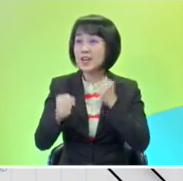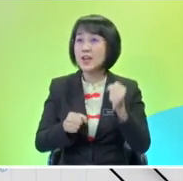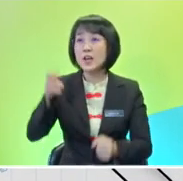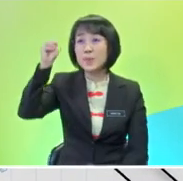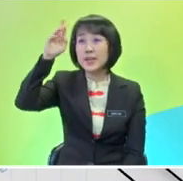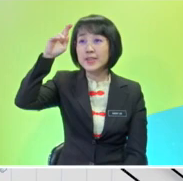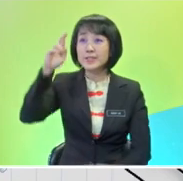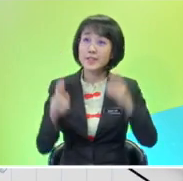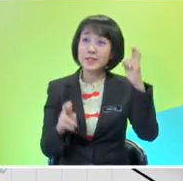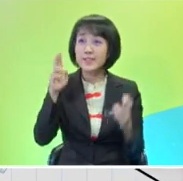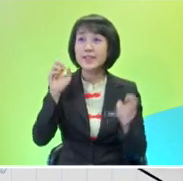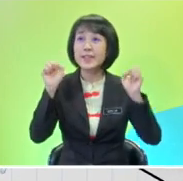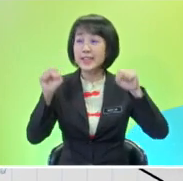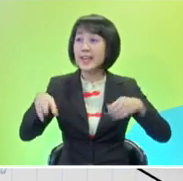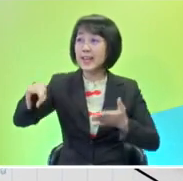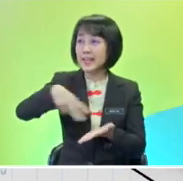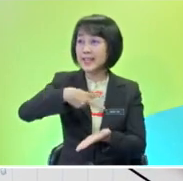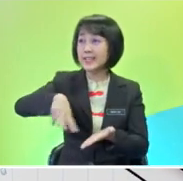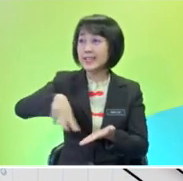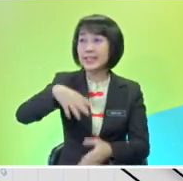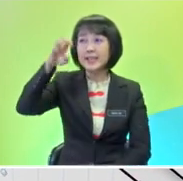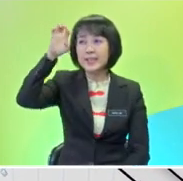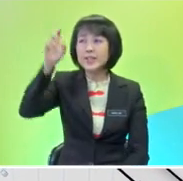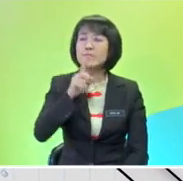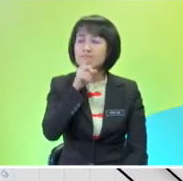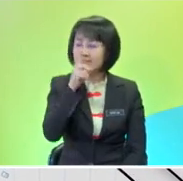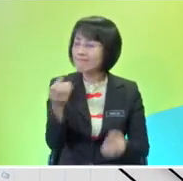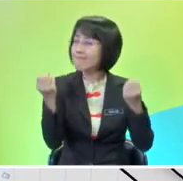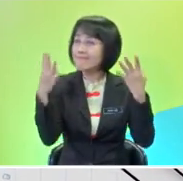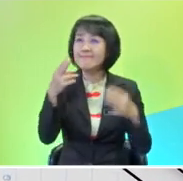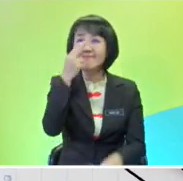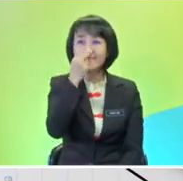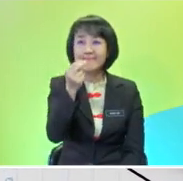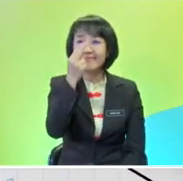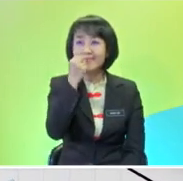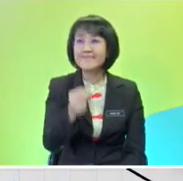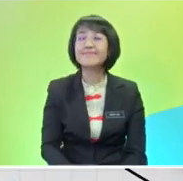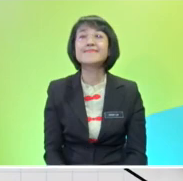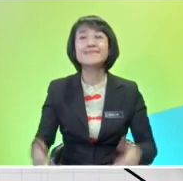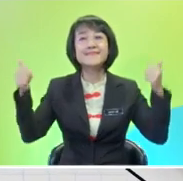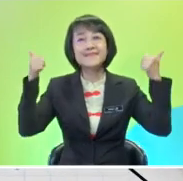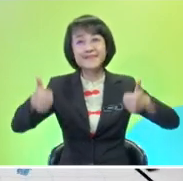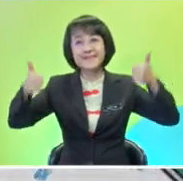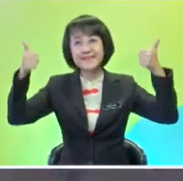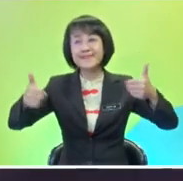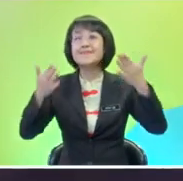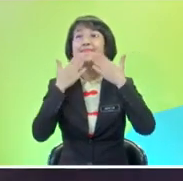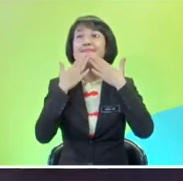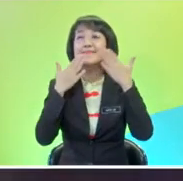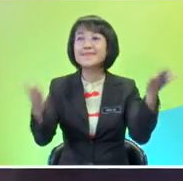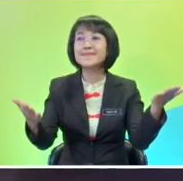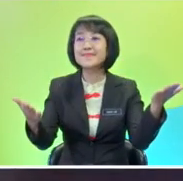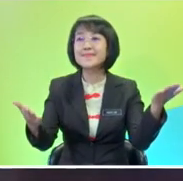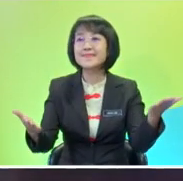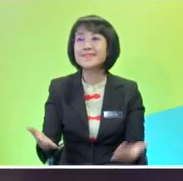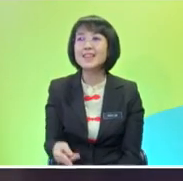Mr. Bot can dance. He is really lots of fun. Very good. Good job.